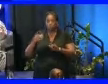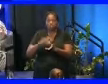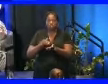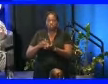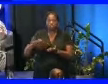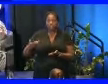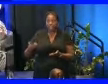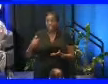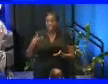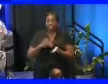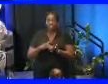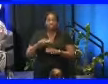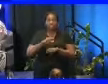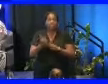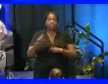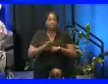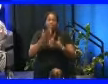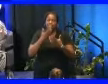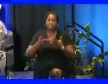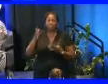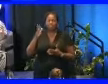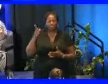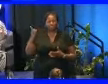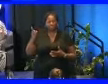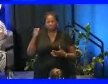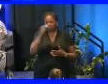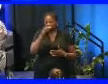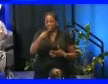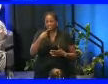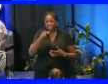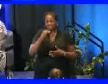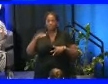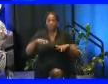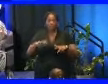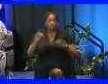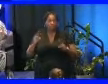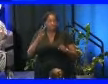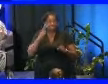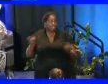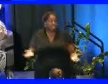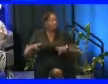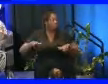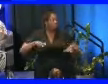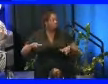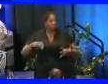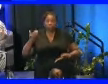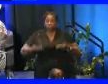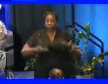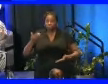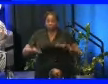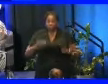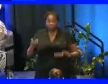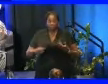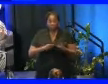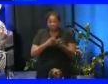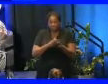I have a doctor's appointment today, but I just thank God because they said I wouldn't walk, but as you all can see, I'm here, I'm walking, and you know, I'm here